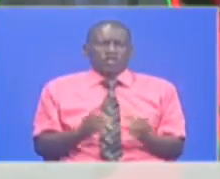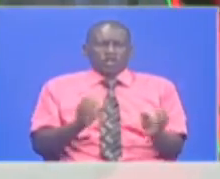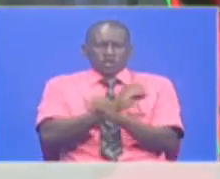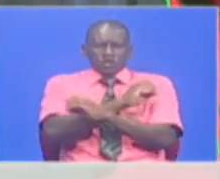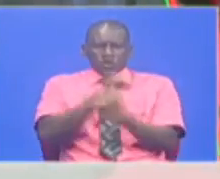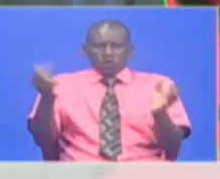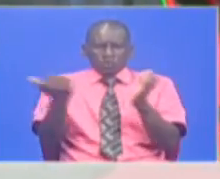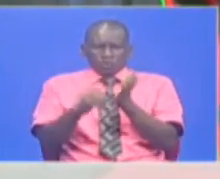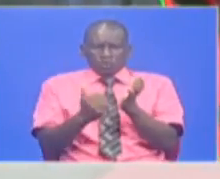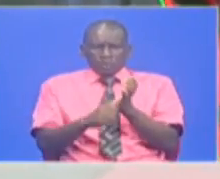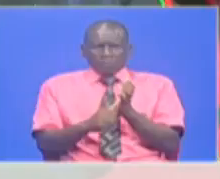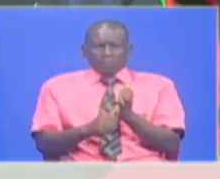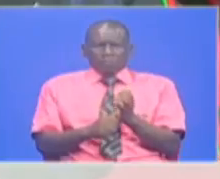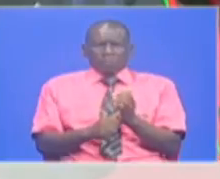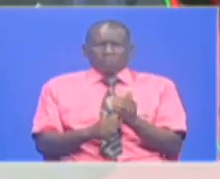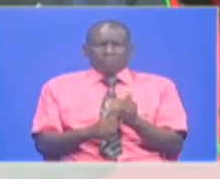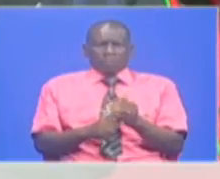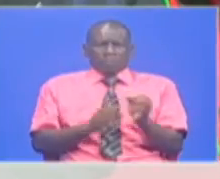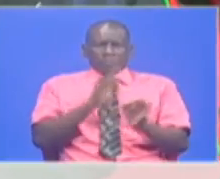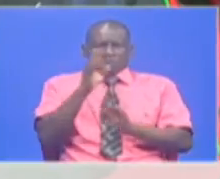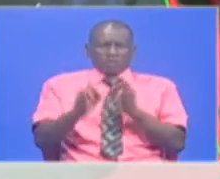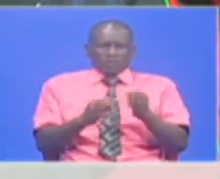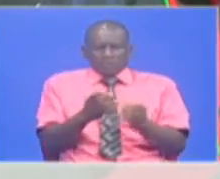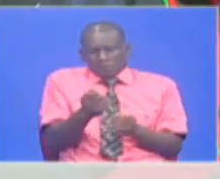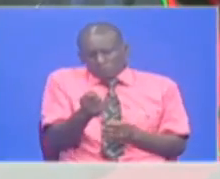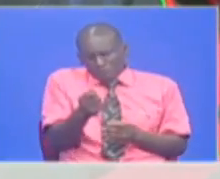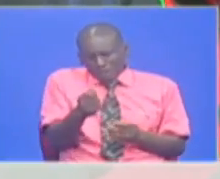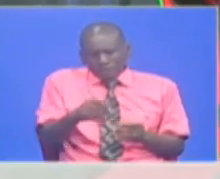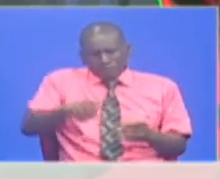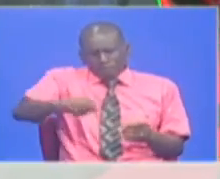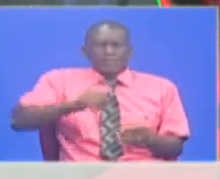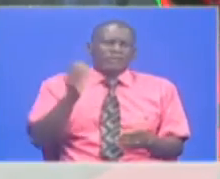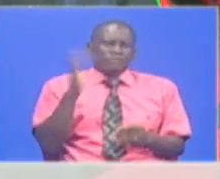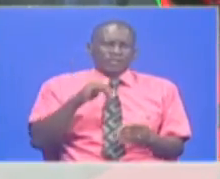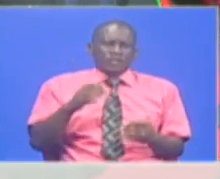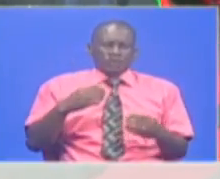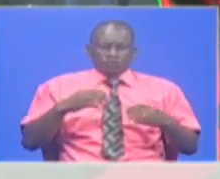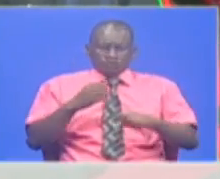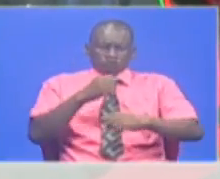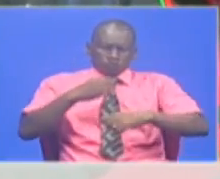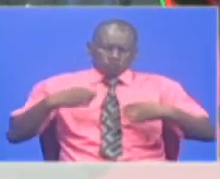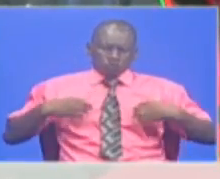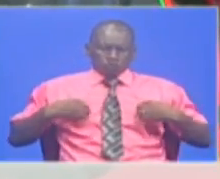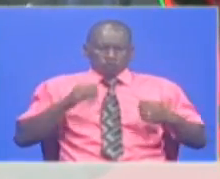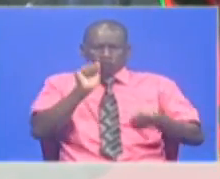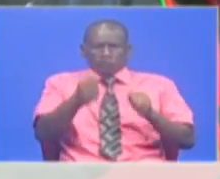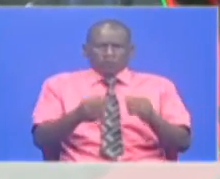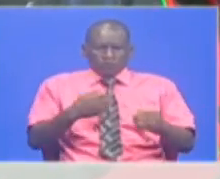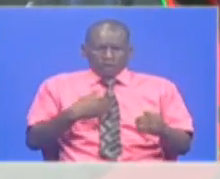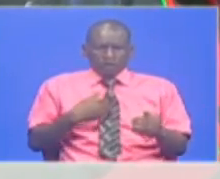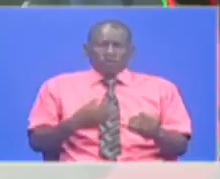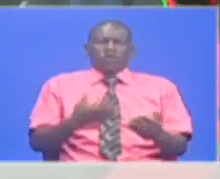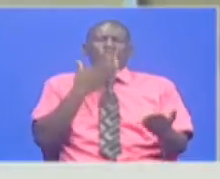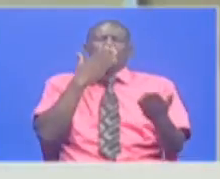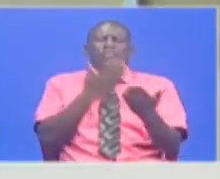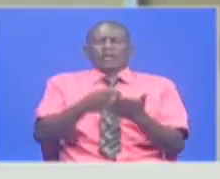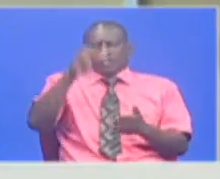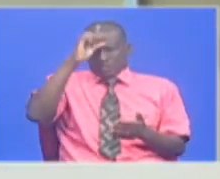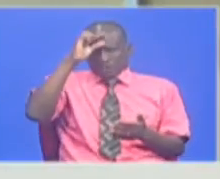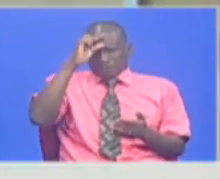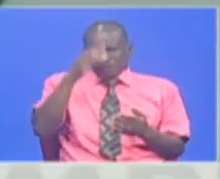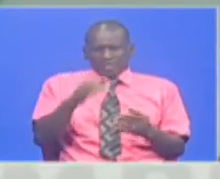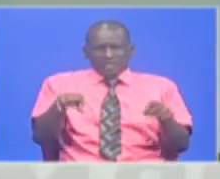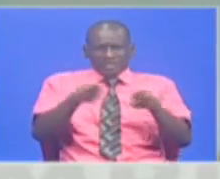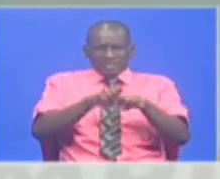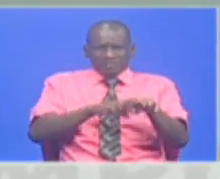yoyote, kama ni pesa tuko nazo, kama ni uniform tuko nazo. So, tunashukuru serikali. Meanwhile,